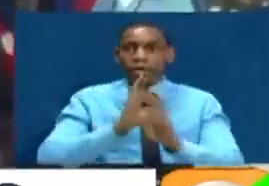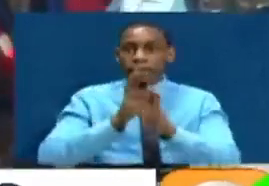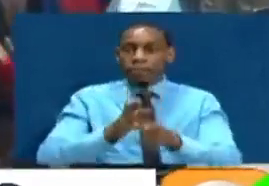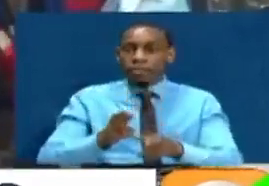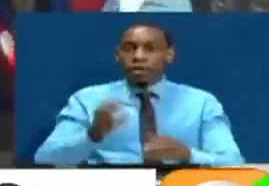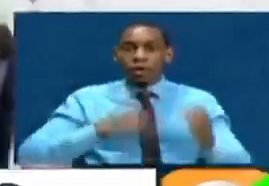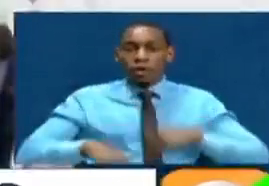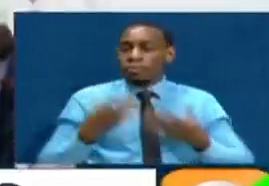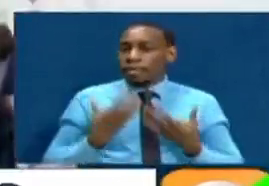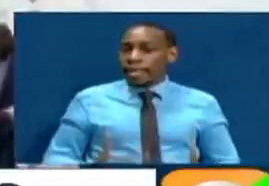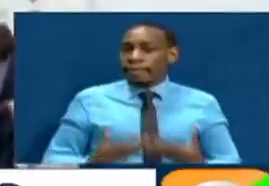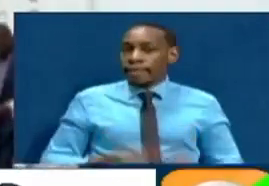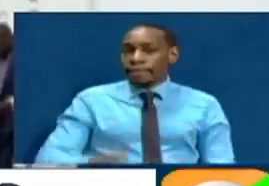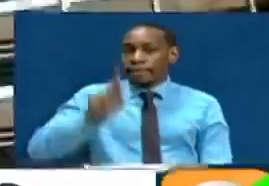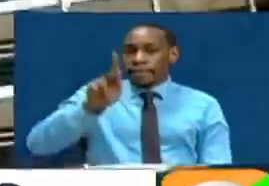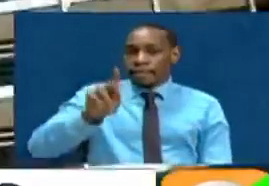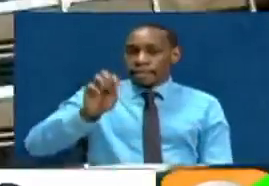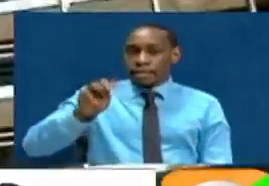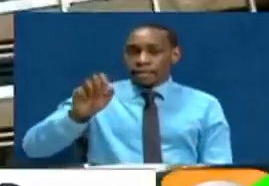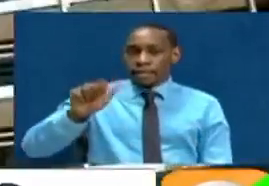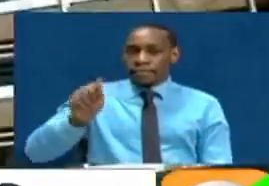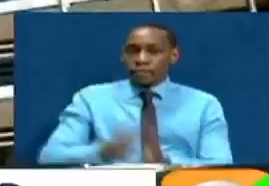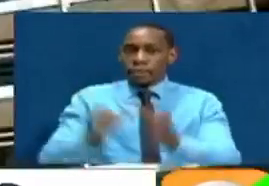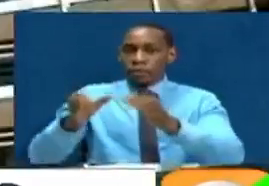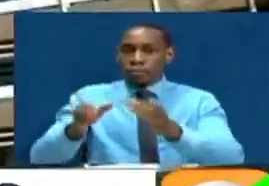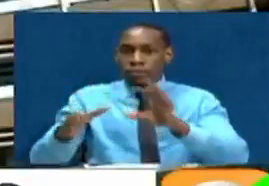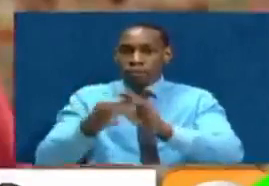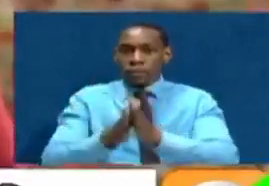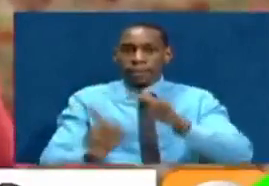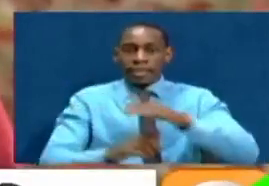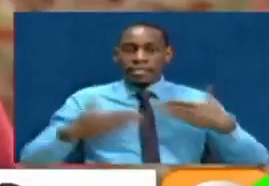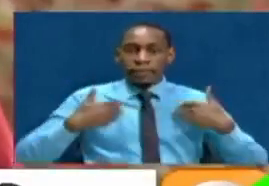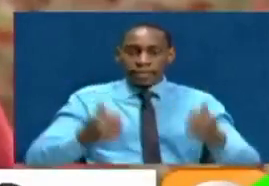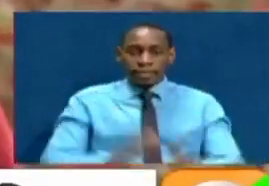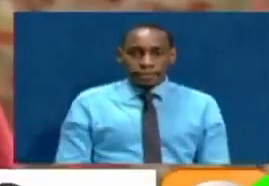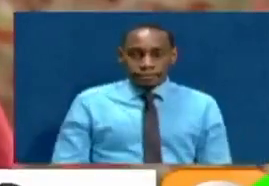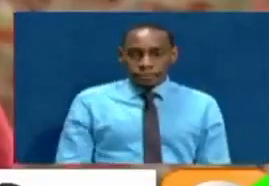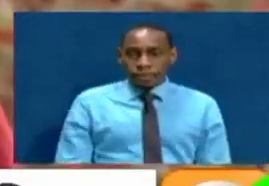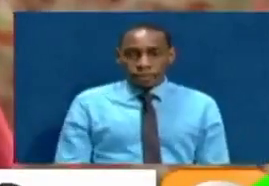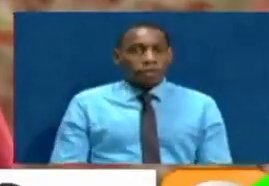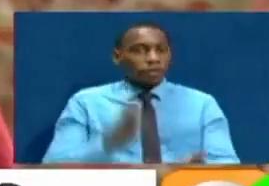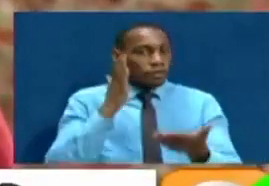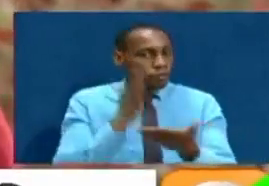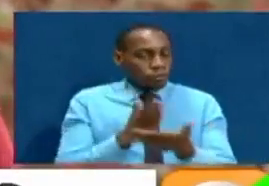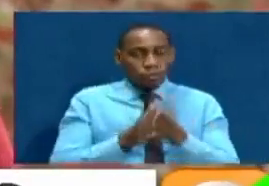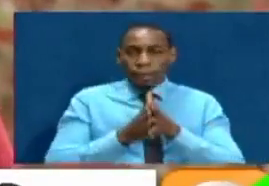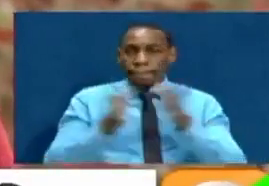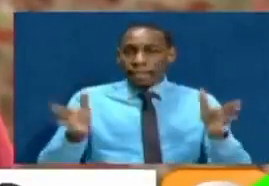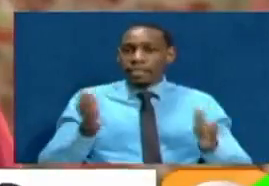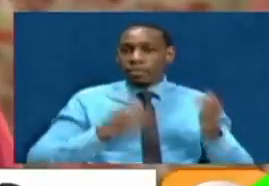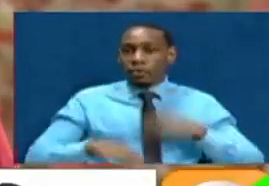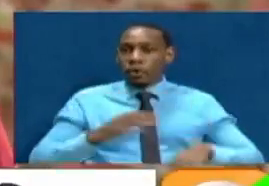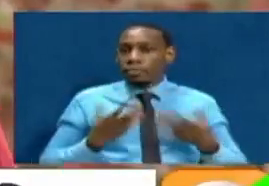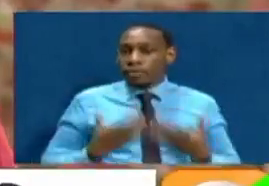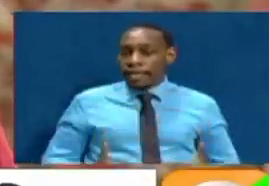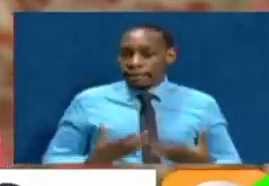of runaway corruption in KEMSA, an agency under the Ministry of Health. In what could arguably be one of the biggest scandals